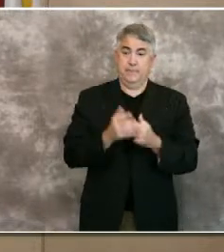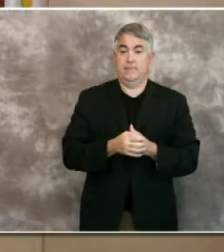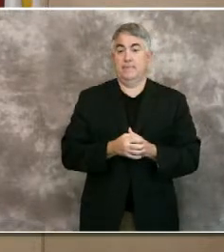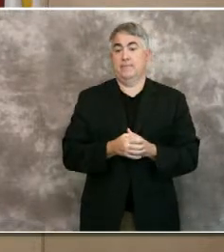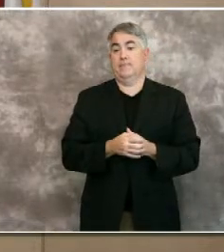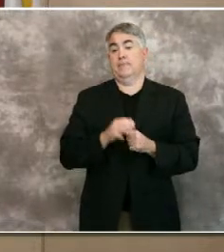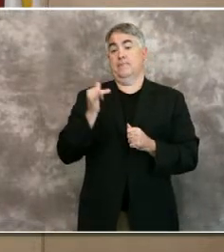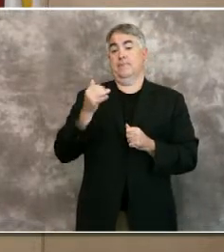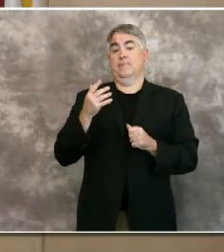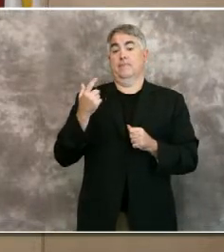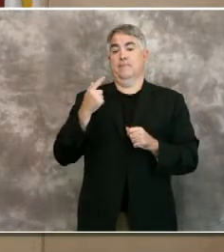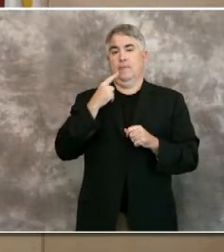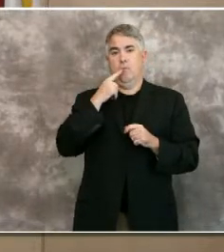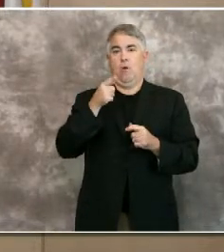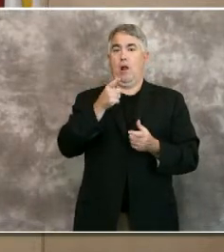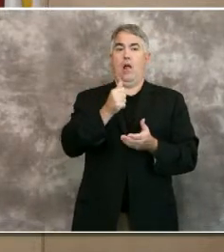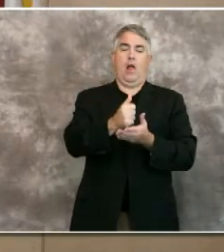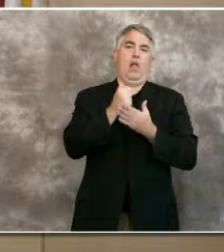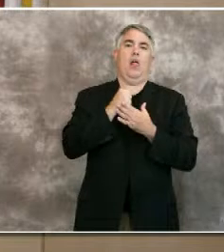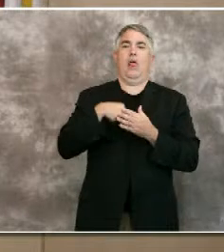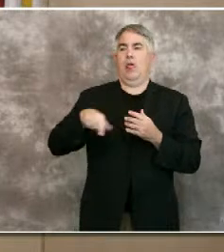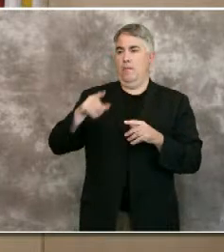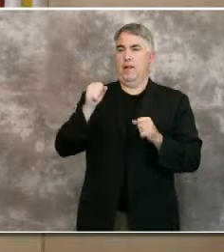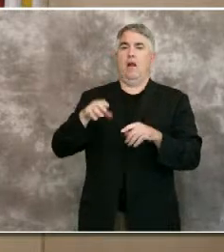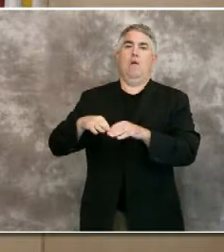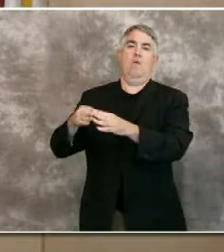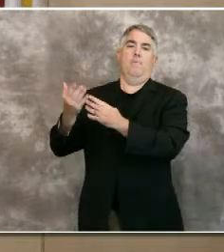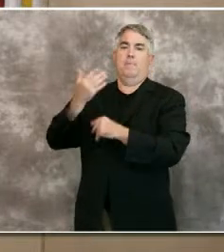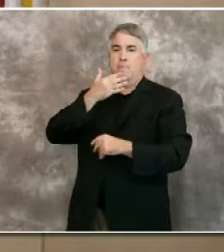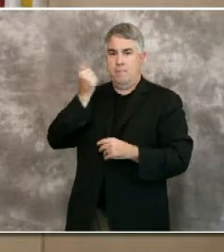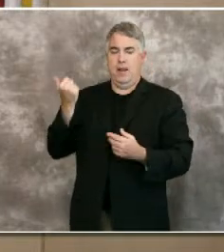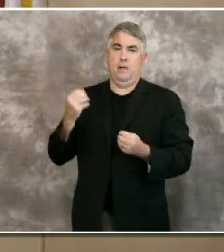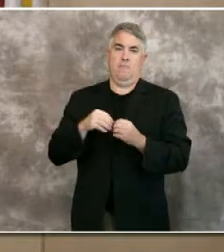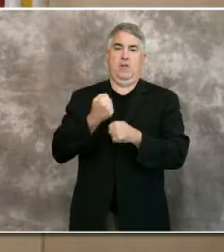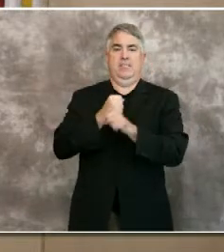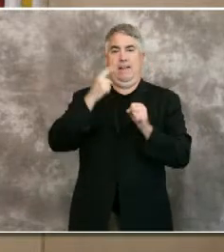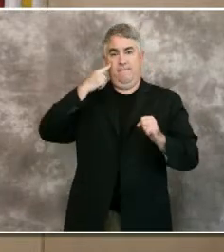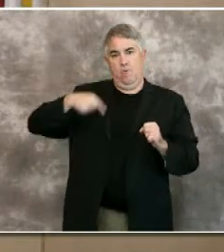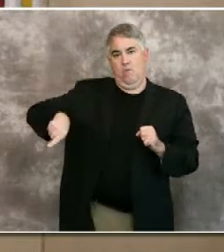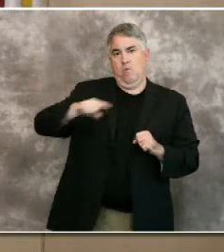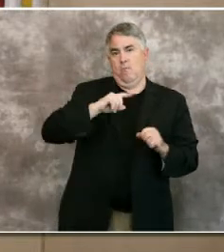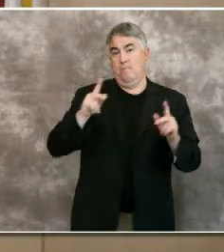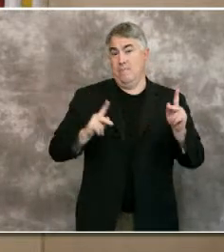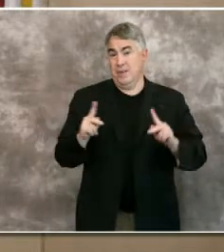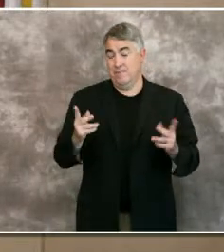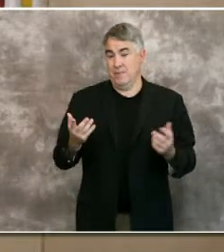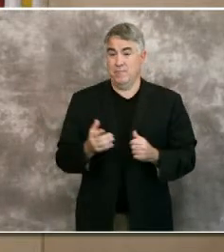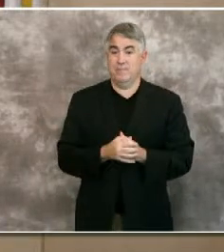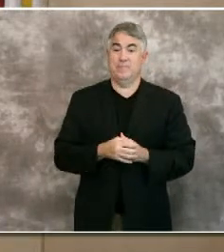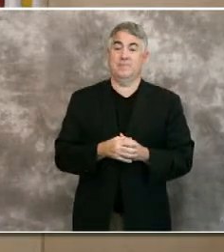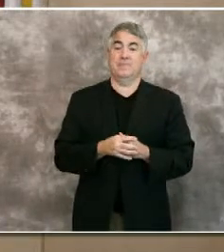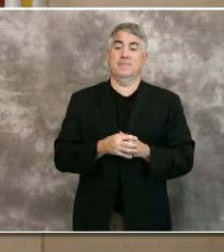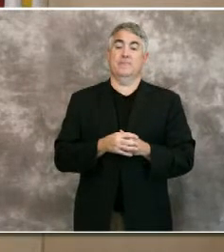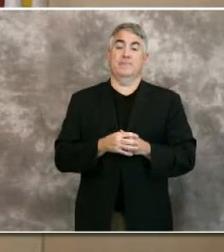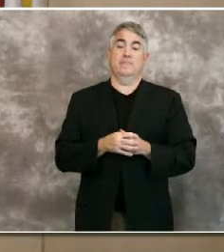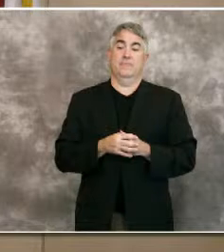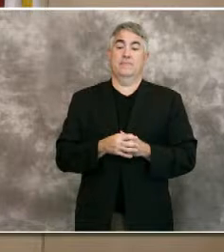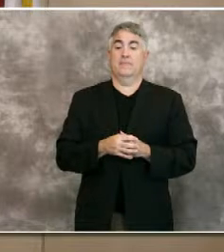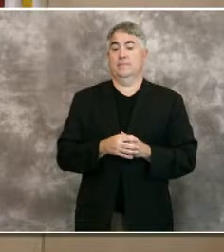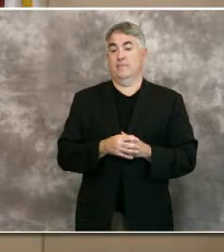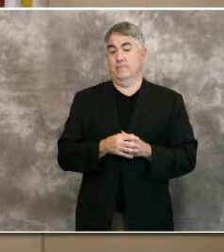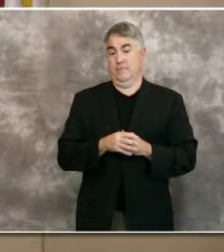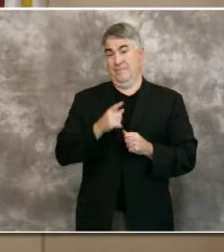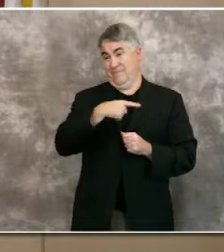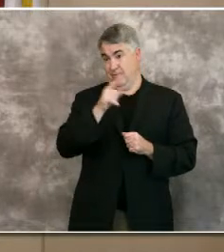is protected. By implementing public health measures, which include wearing face coverings, we can